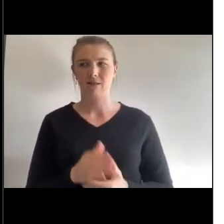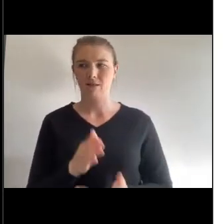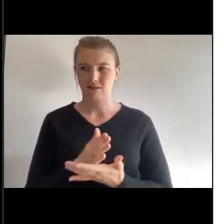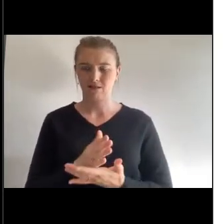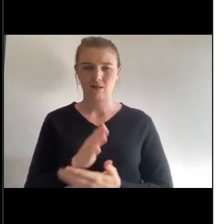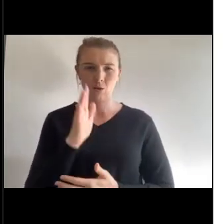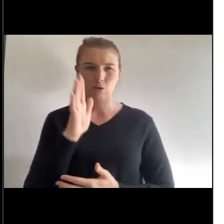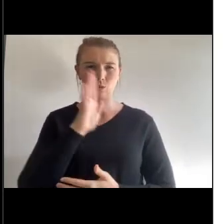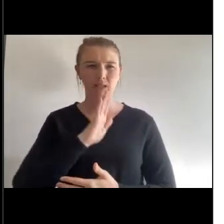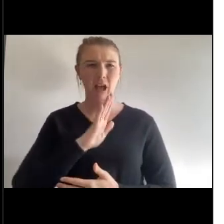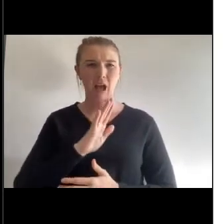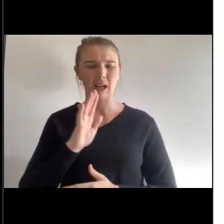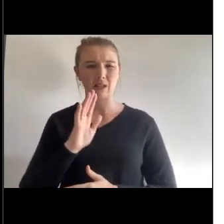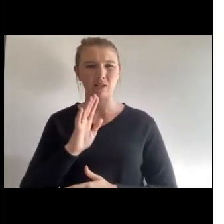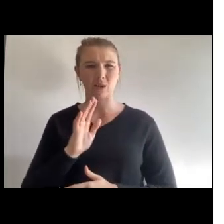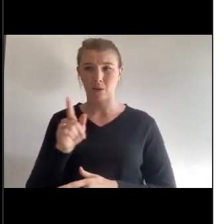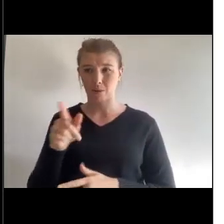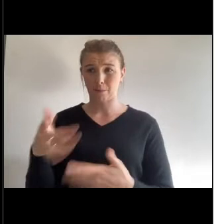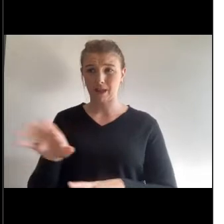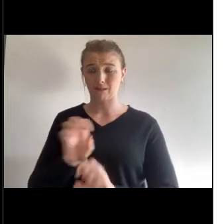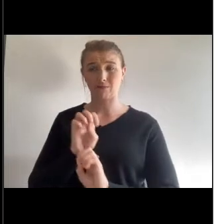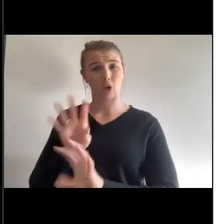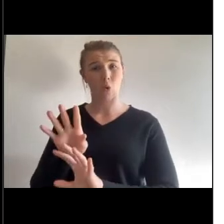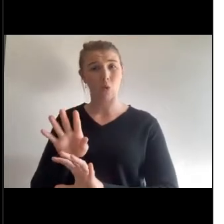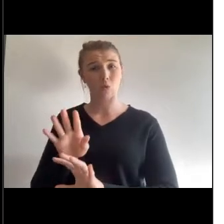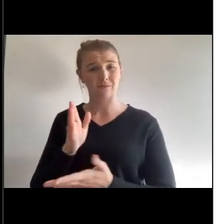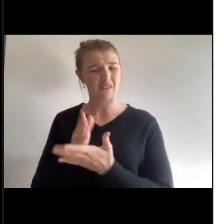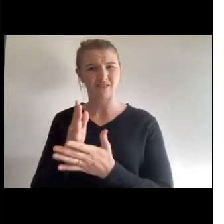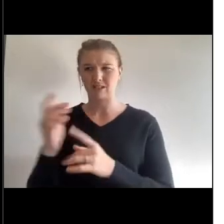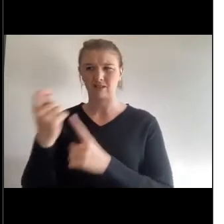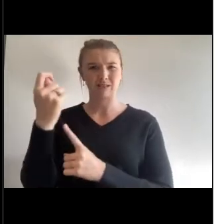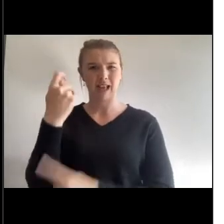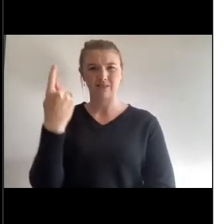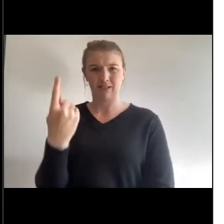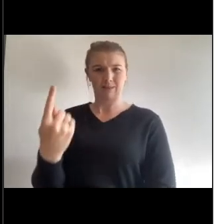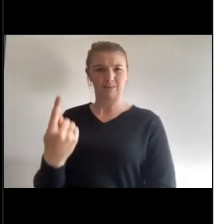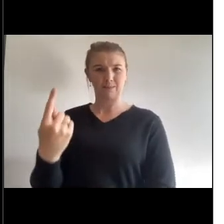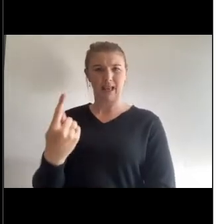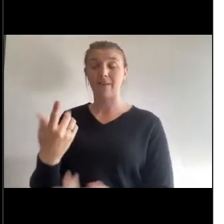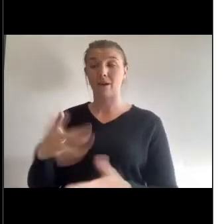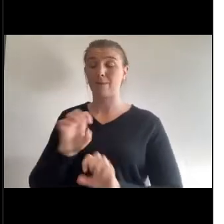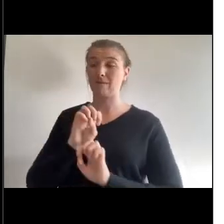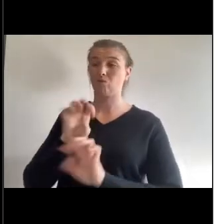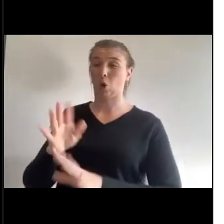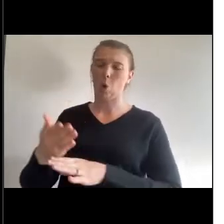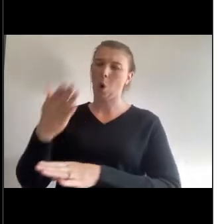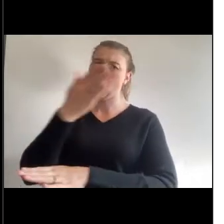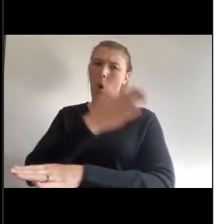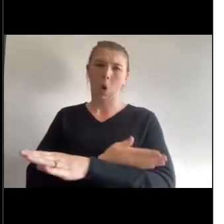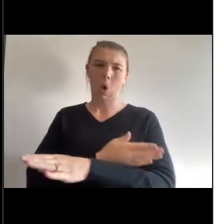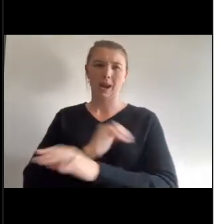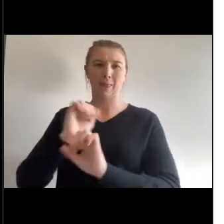think there were a number of chemists, very successful chemists actually, who'd been told early on in their careers that chemistry wasn't for them,